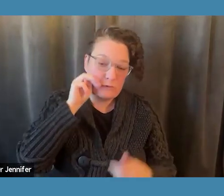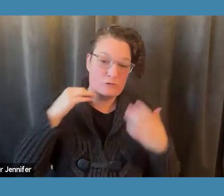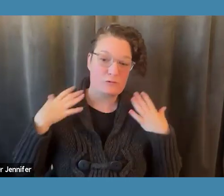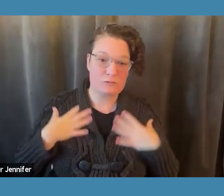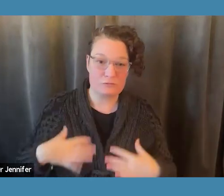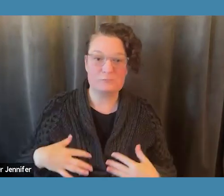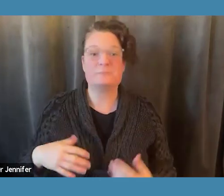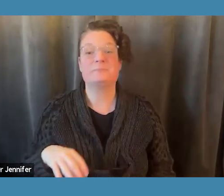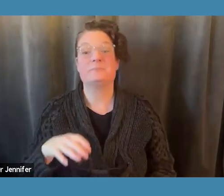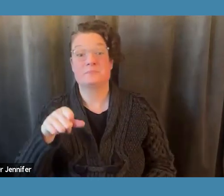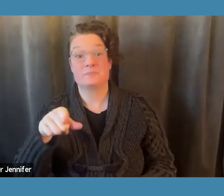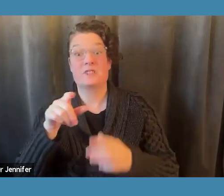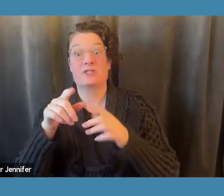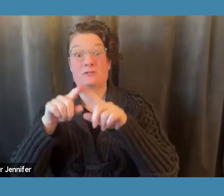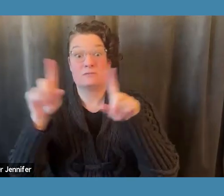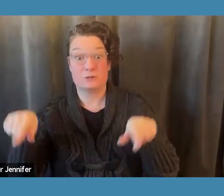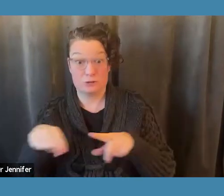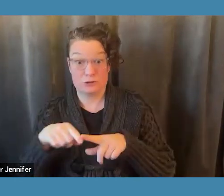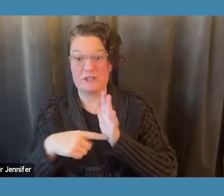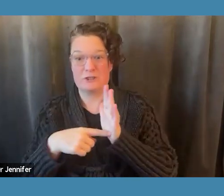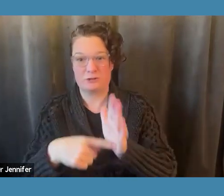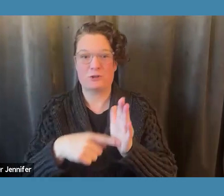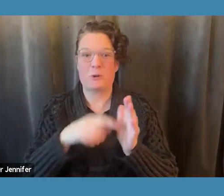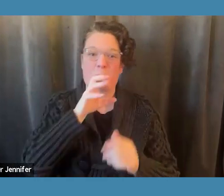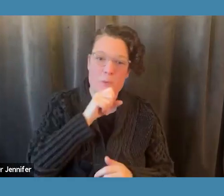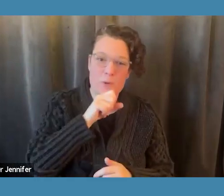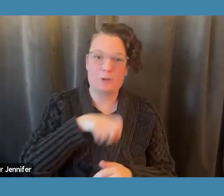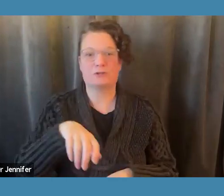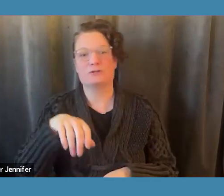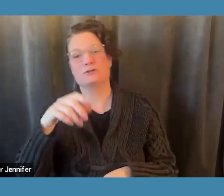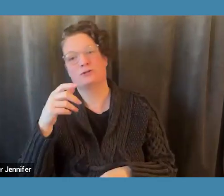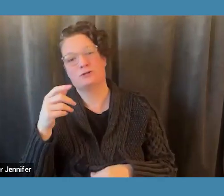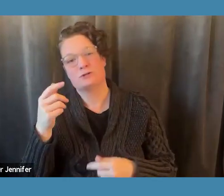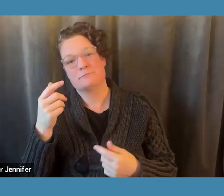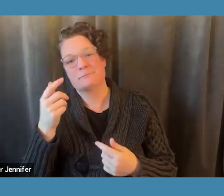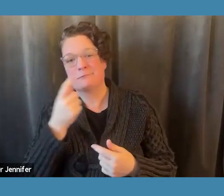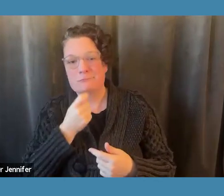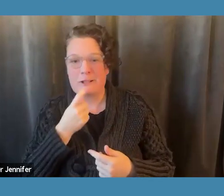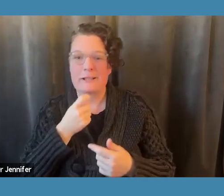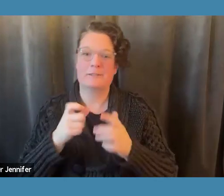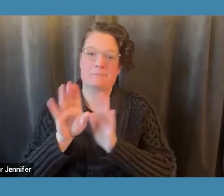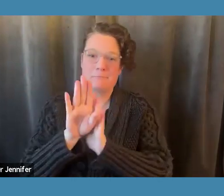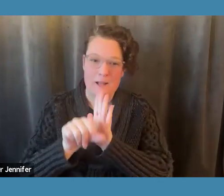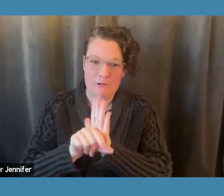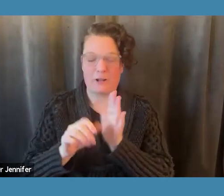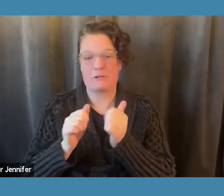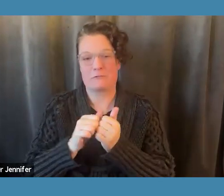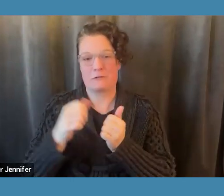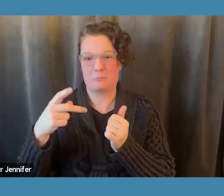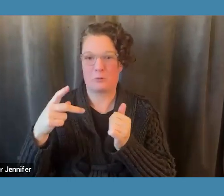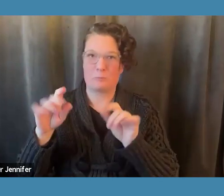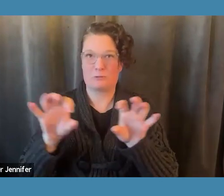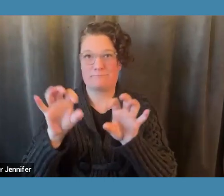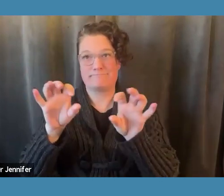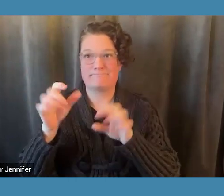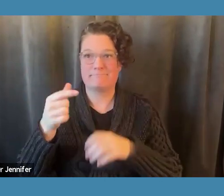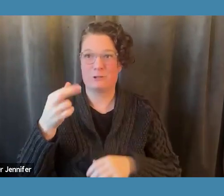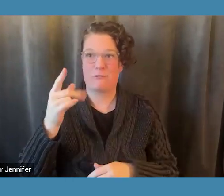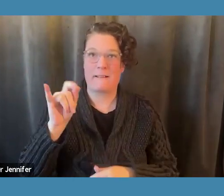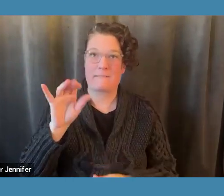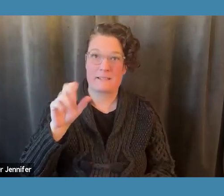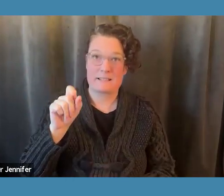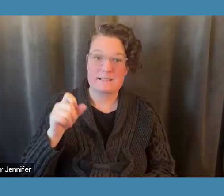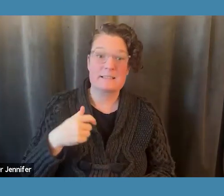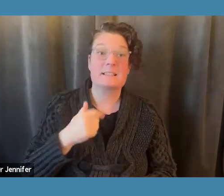orange and white graphics and lettering. Our speaker for today's webinar is Caitlin Clibben, an attorney and Disability Rights